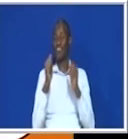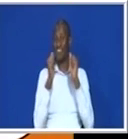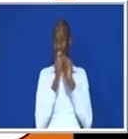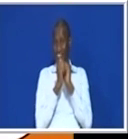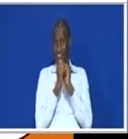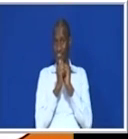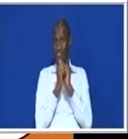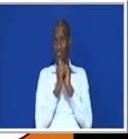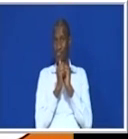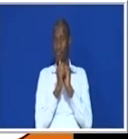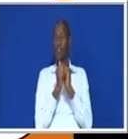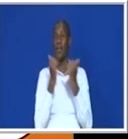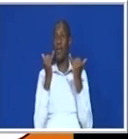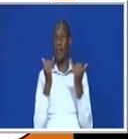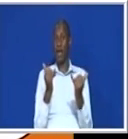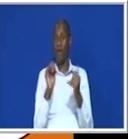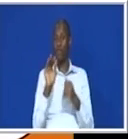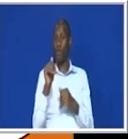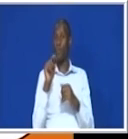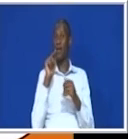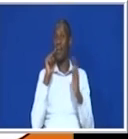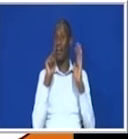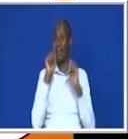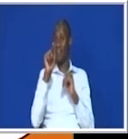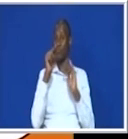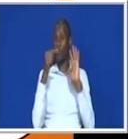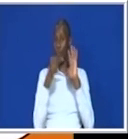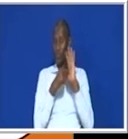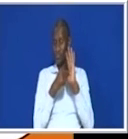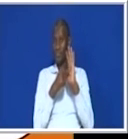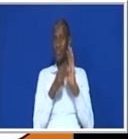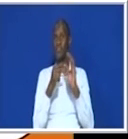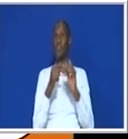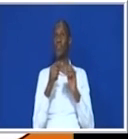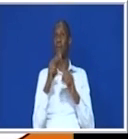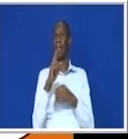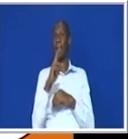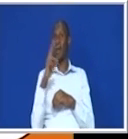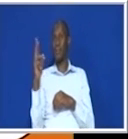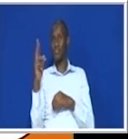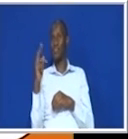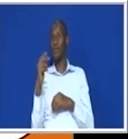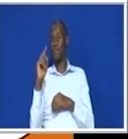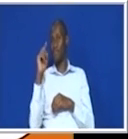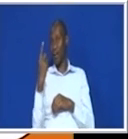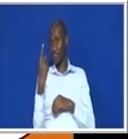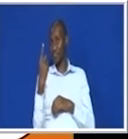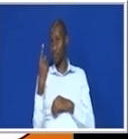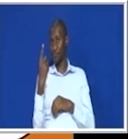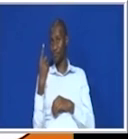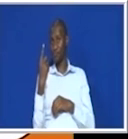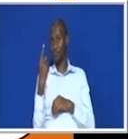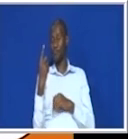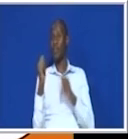tens. Now, from the decimal point going to the right, my first number